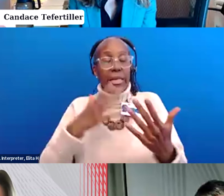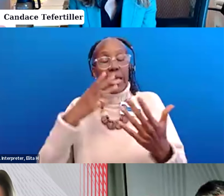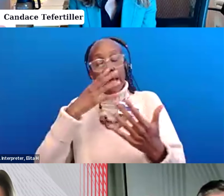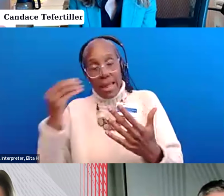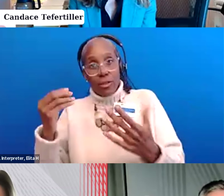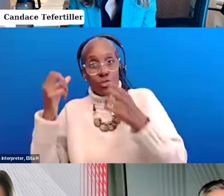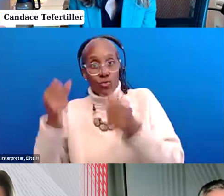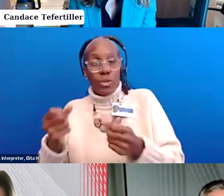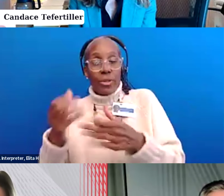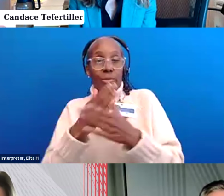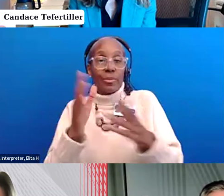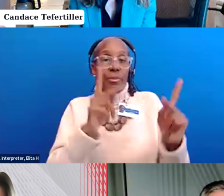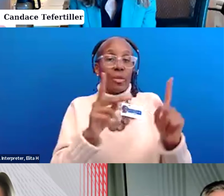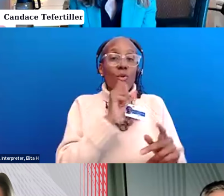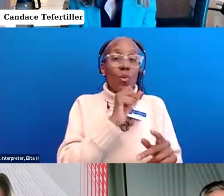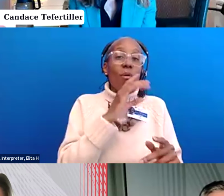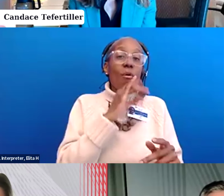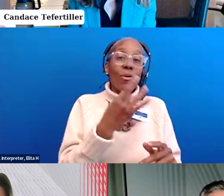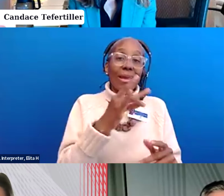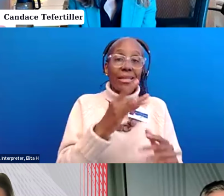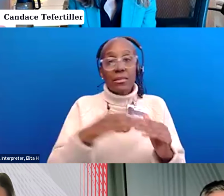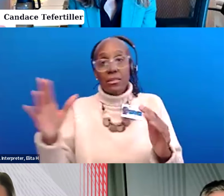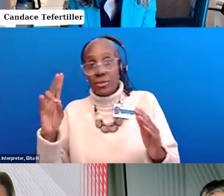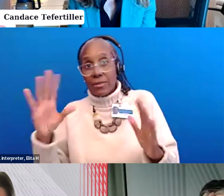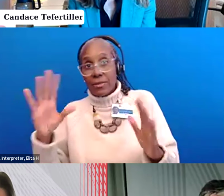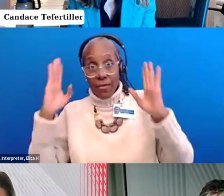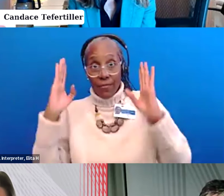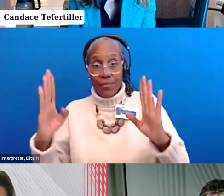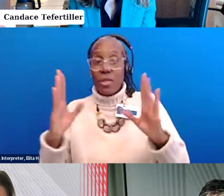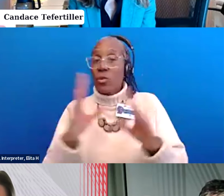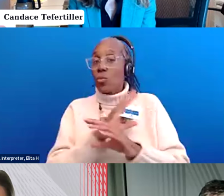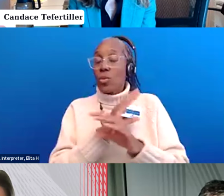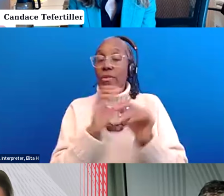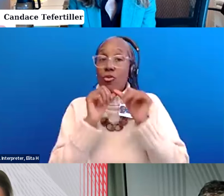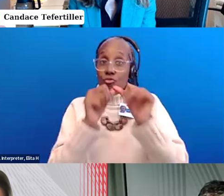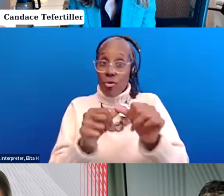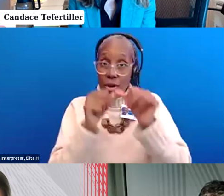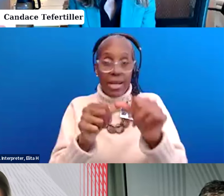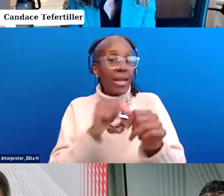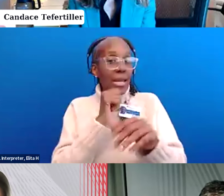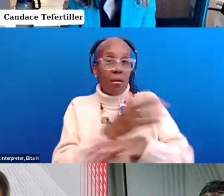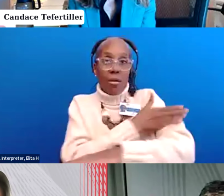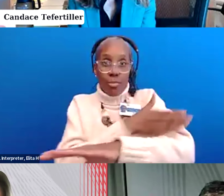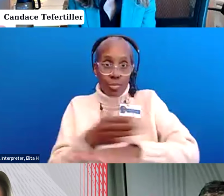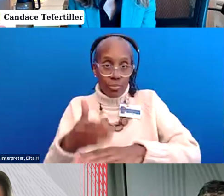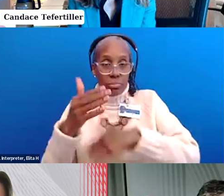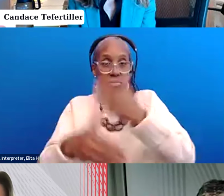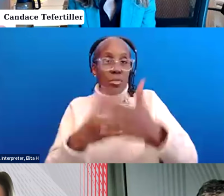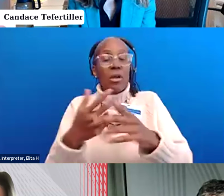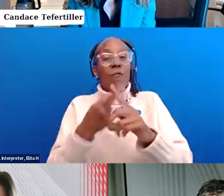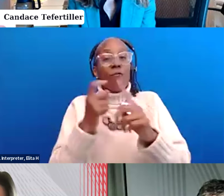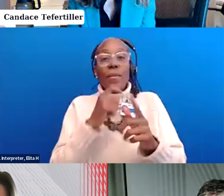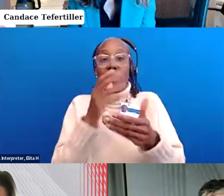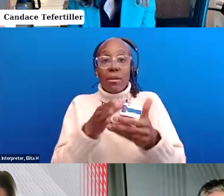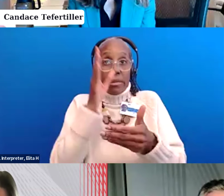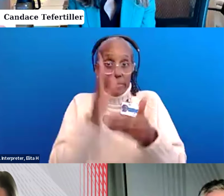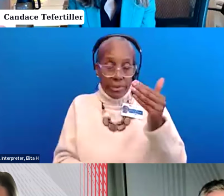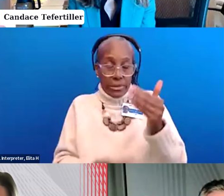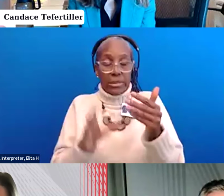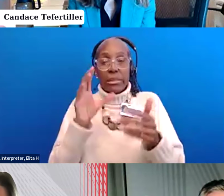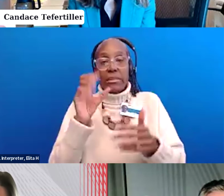and 75 years old that present with a chronic, non-progressive neurological deficit resulting from an incomplete spinal